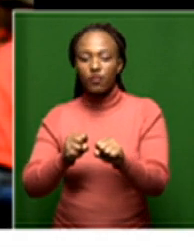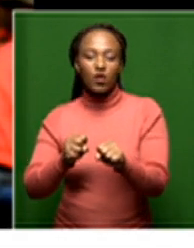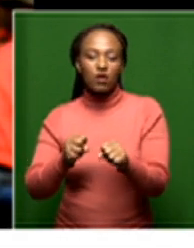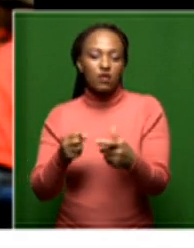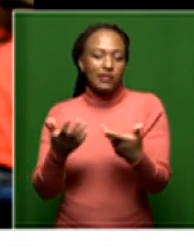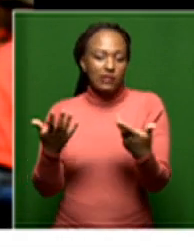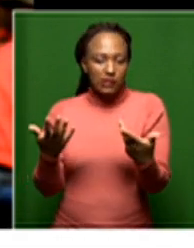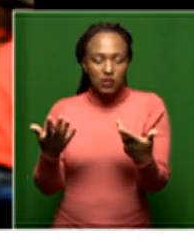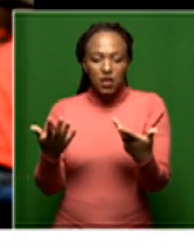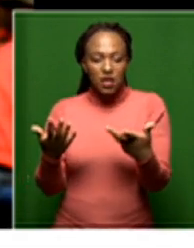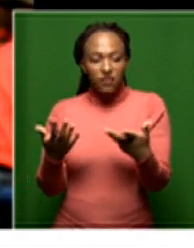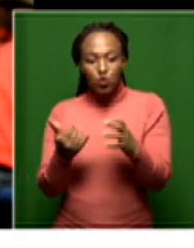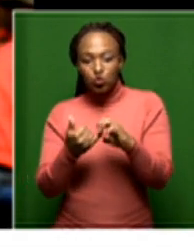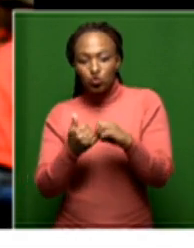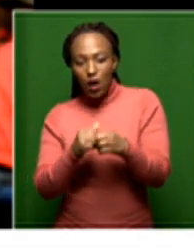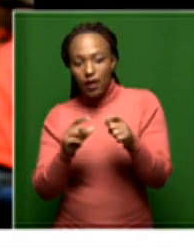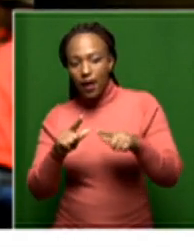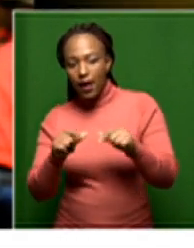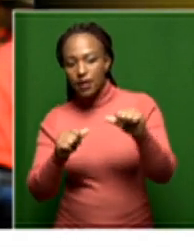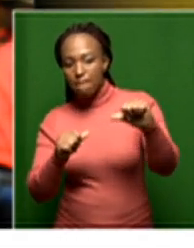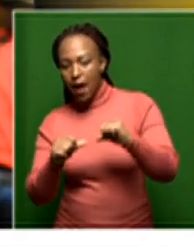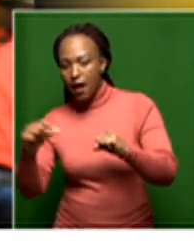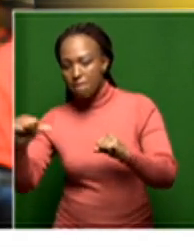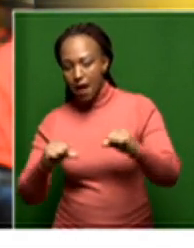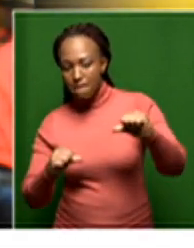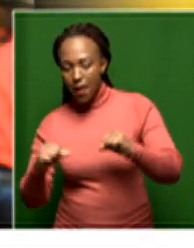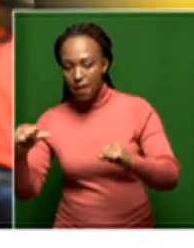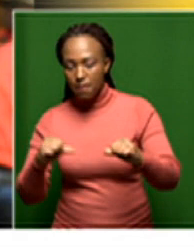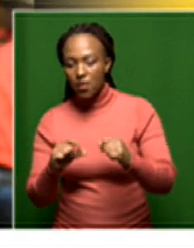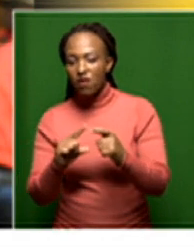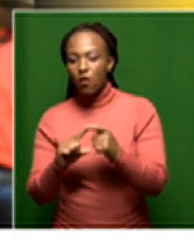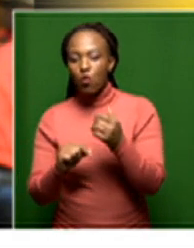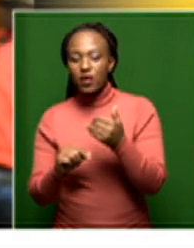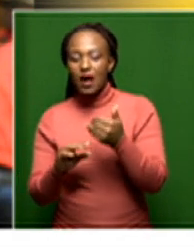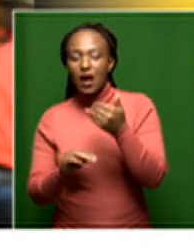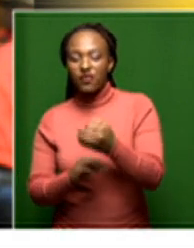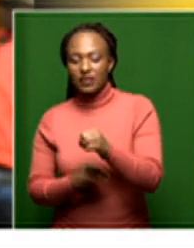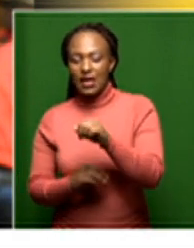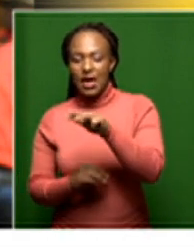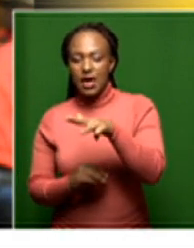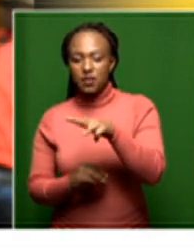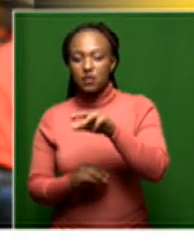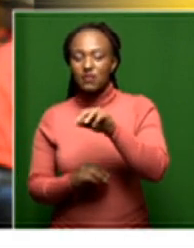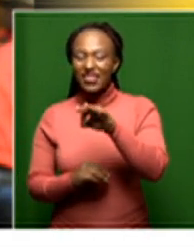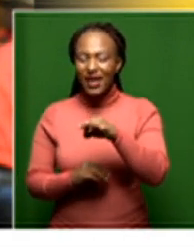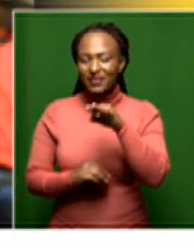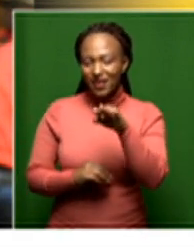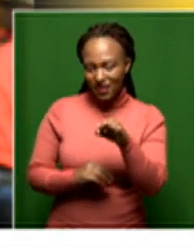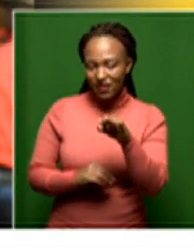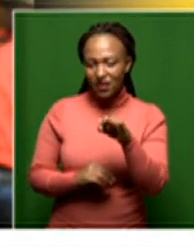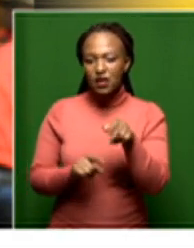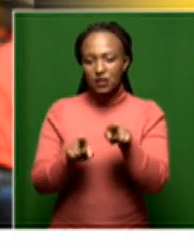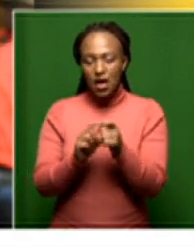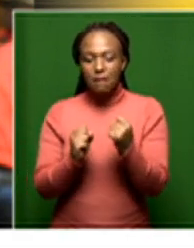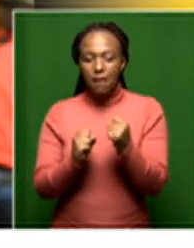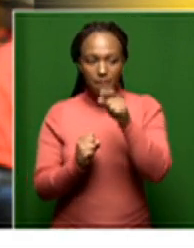you ultimately restituted all of the land taken after 1913, you will still have a substantial number of